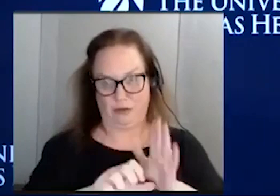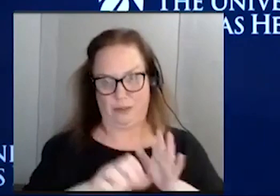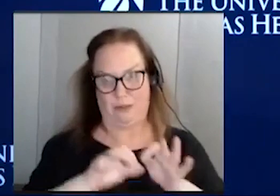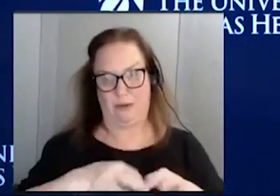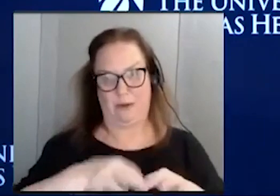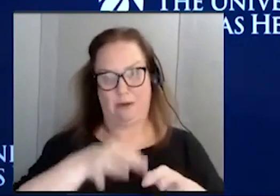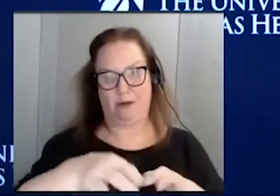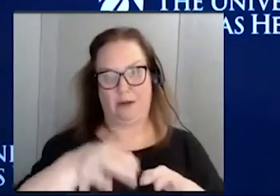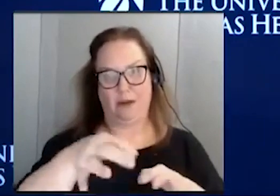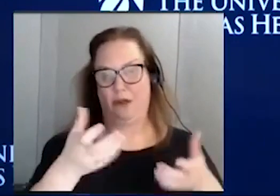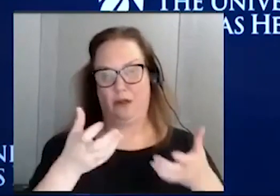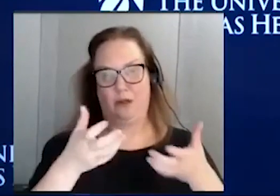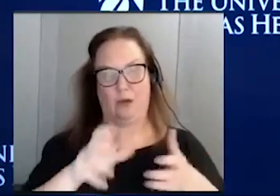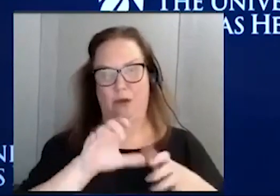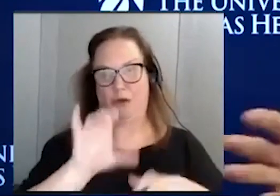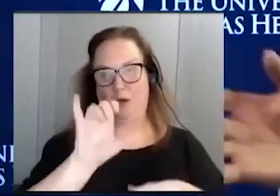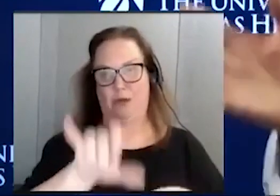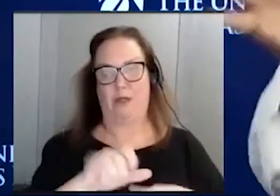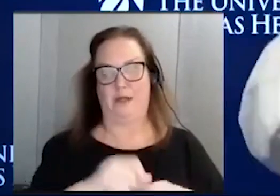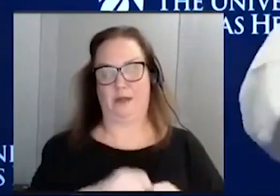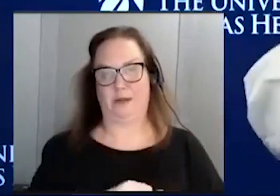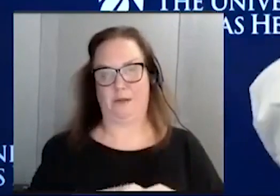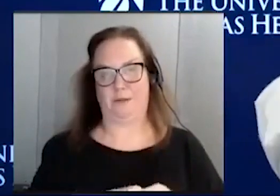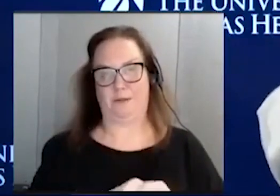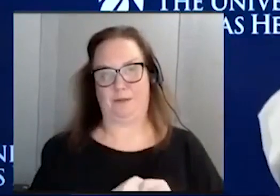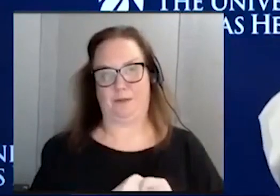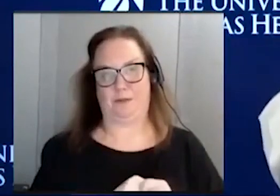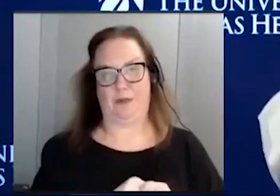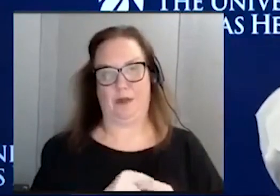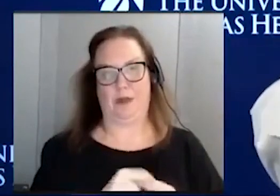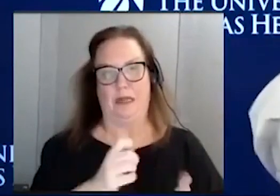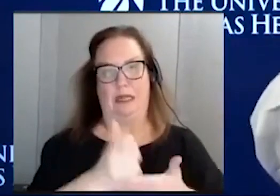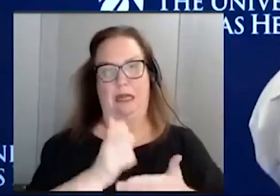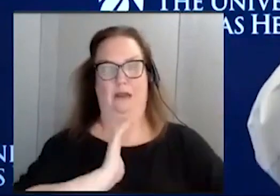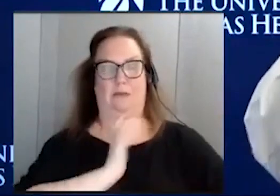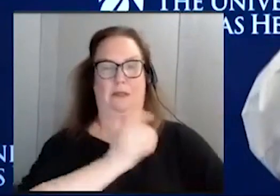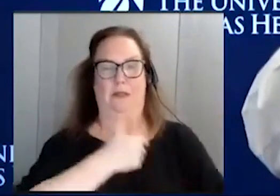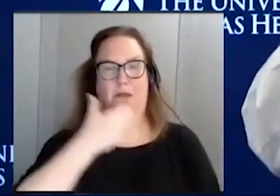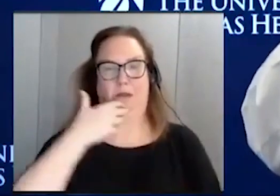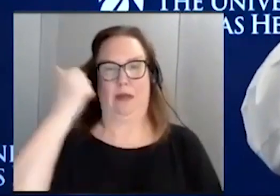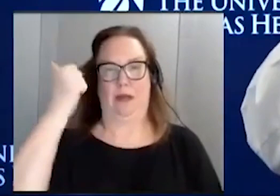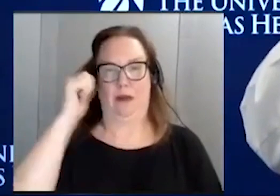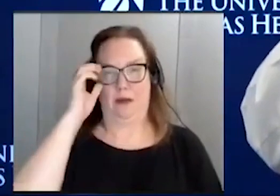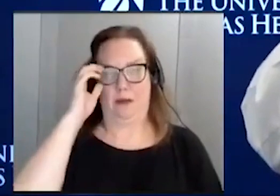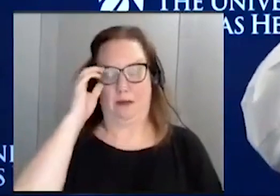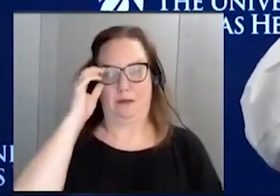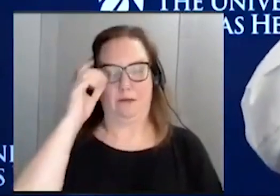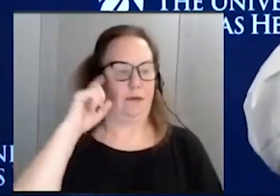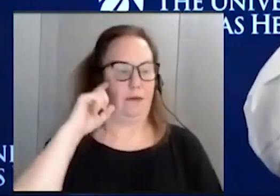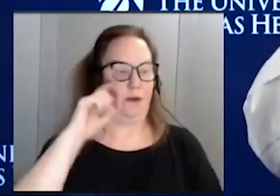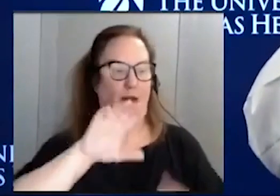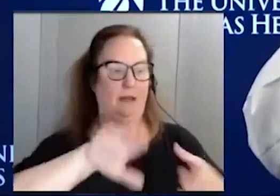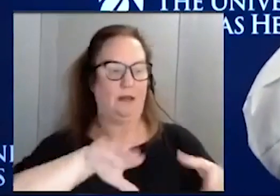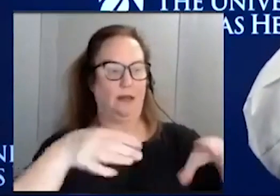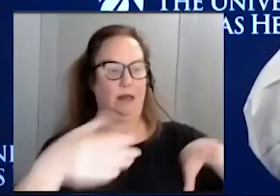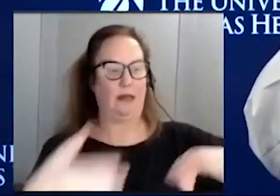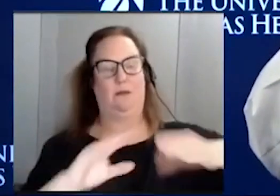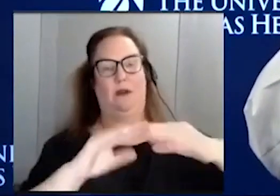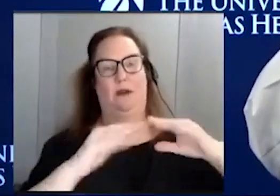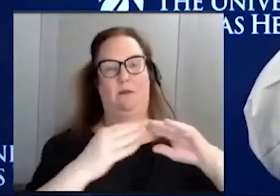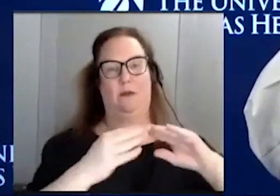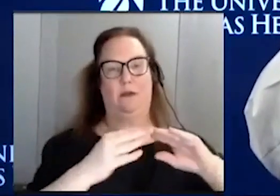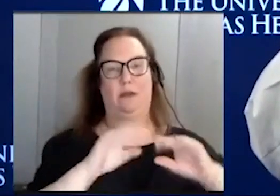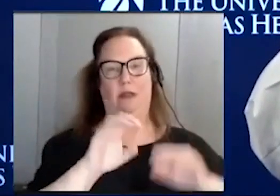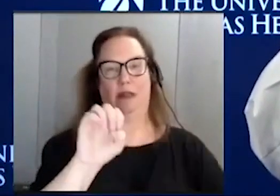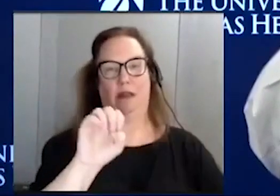want to do. So the help that all of this helps us do better, right? We've heard about the death rate in the emergency rooms throughout Kansas in the